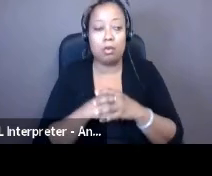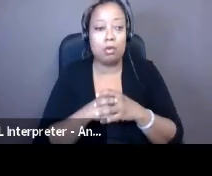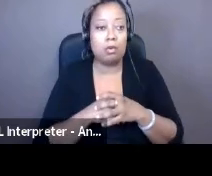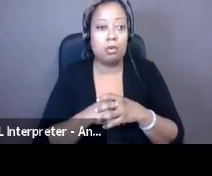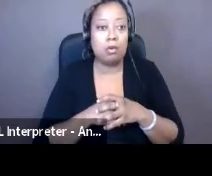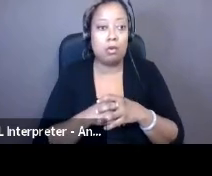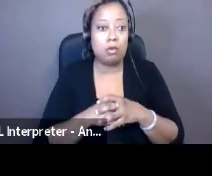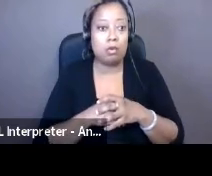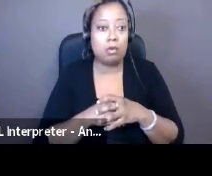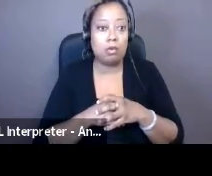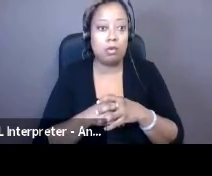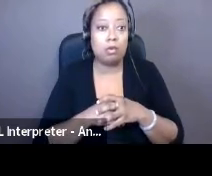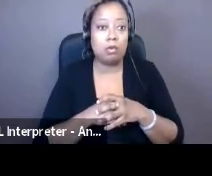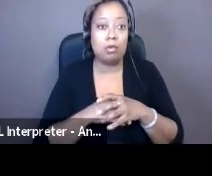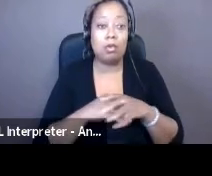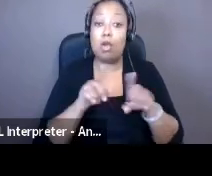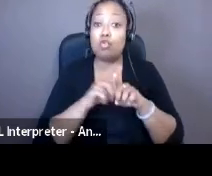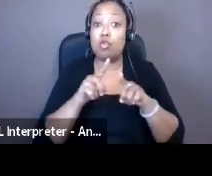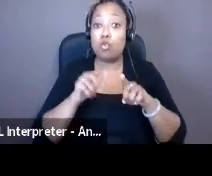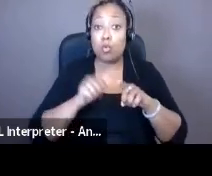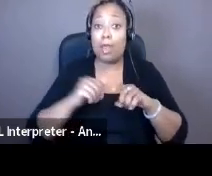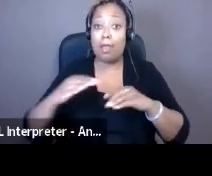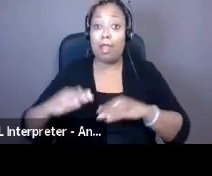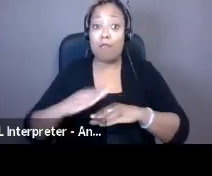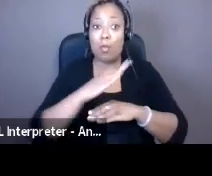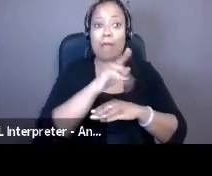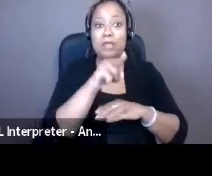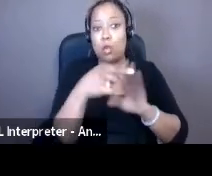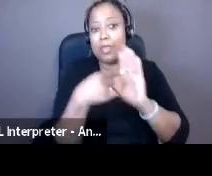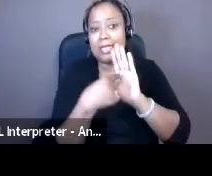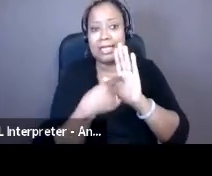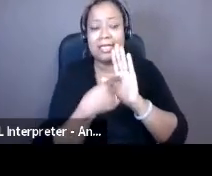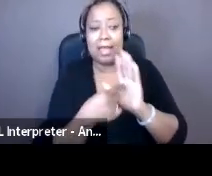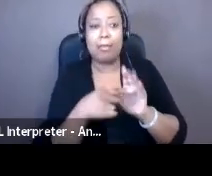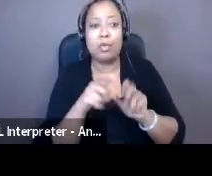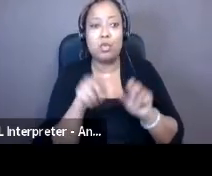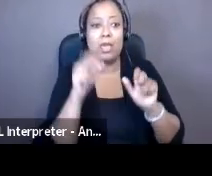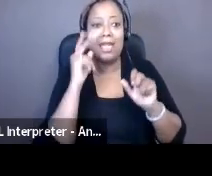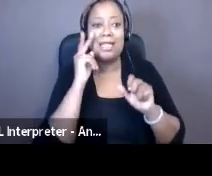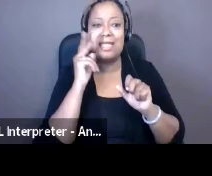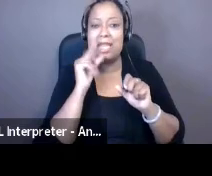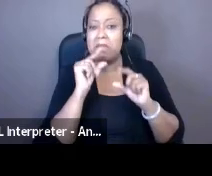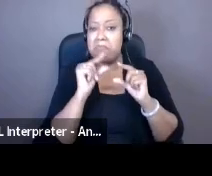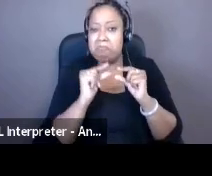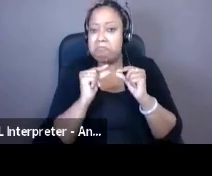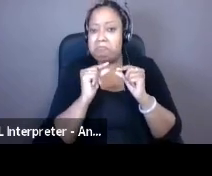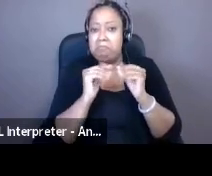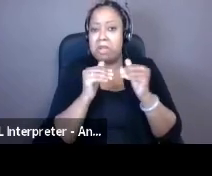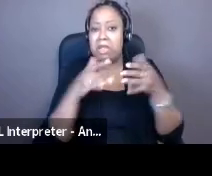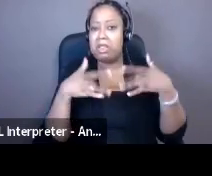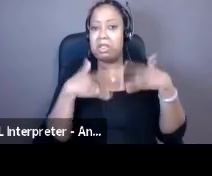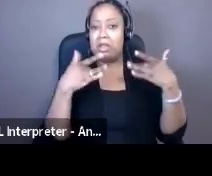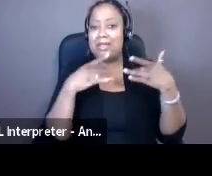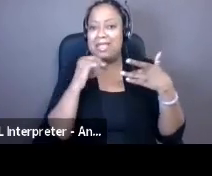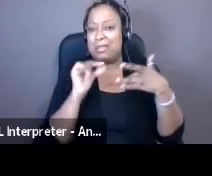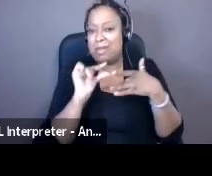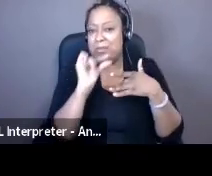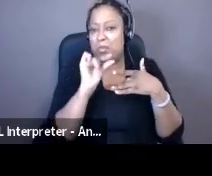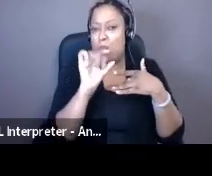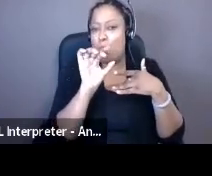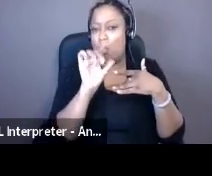There's also a sloped ramp. This example shows a very minimally sloped ramp. This is only going up about a foot.